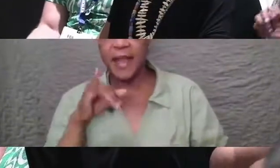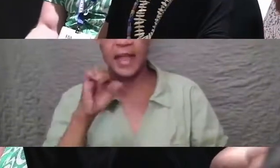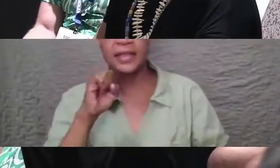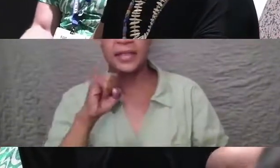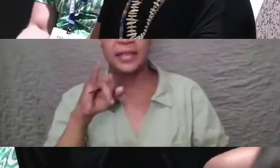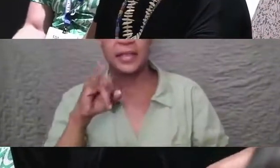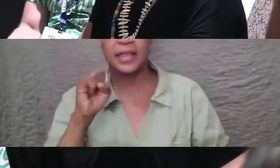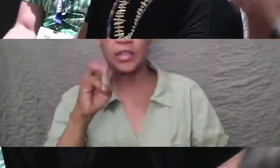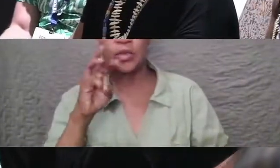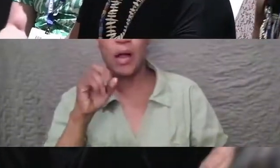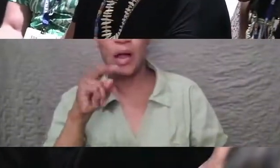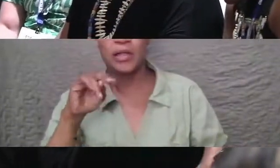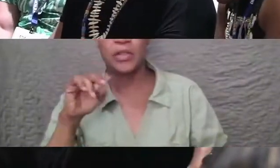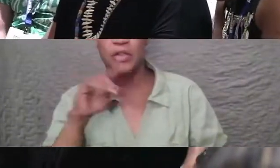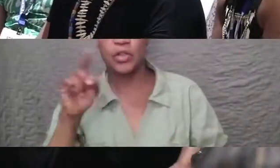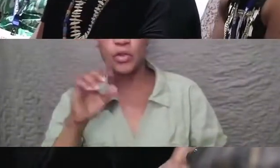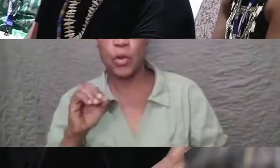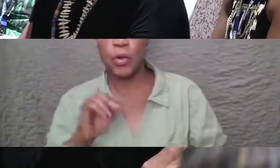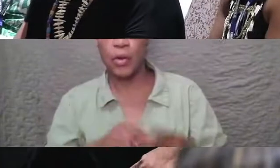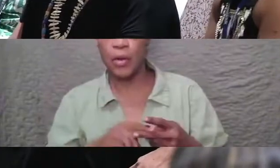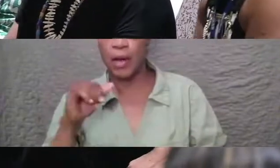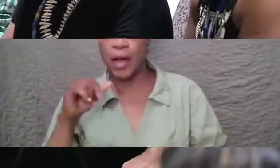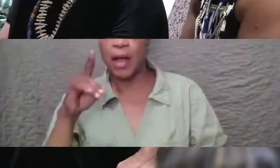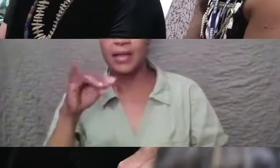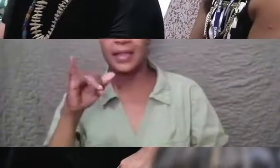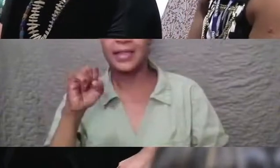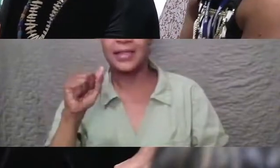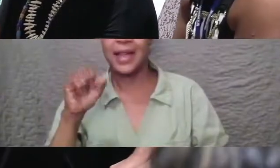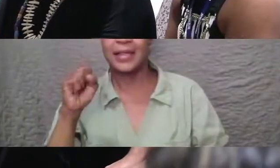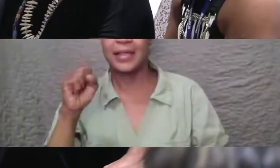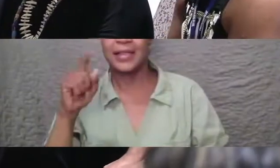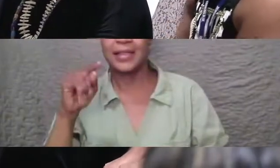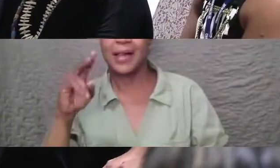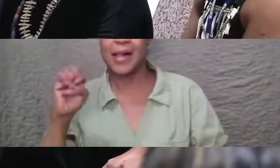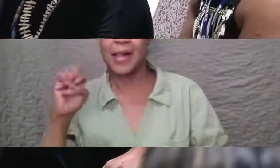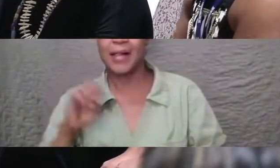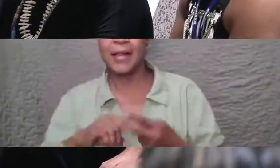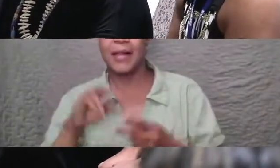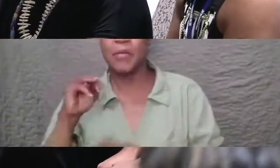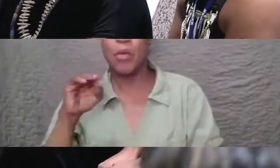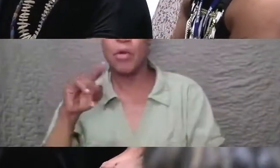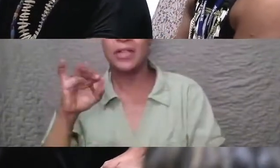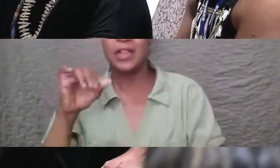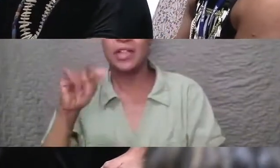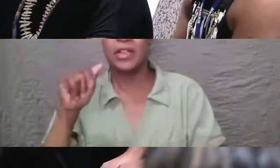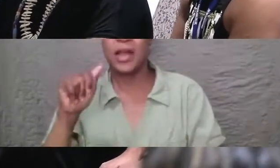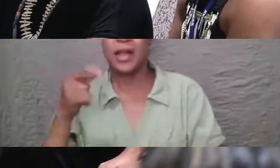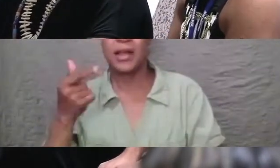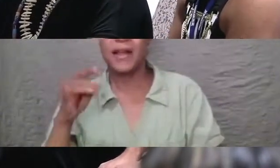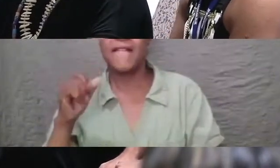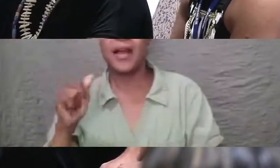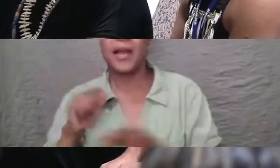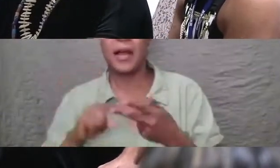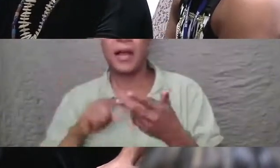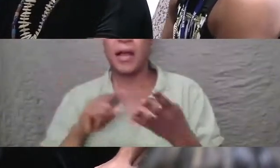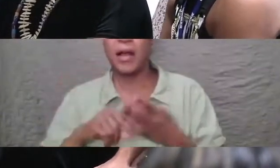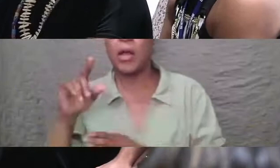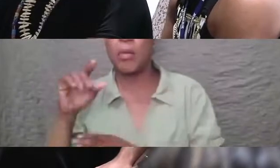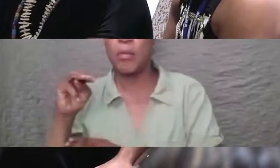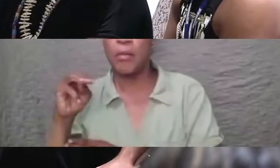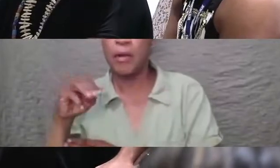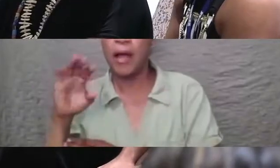Desi Bing, Adisa Steele, Morticia Godiva, Michaela Bradford,